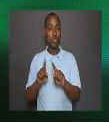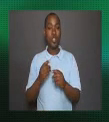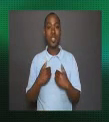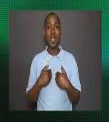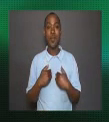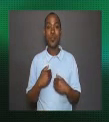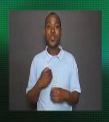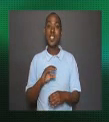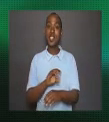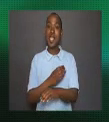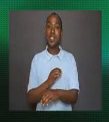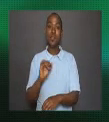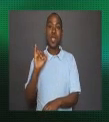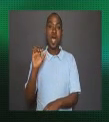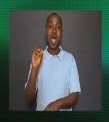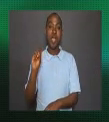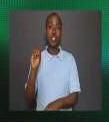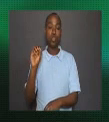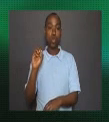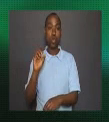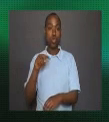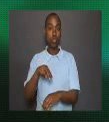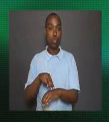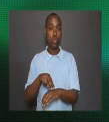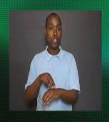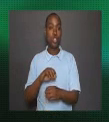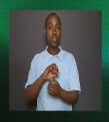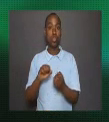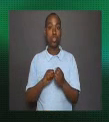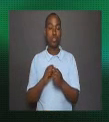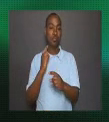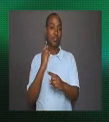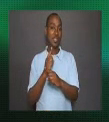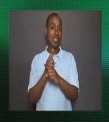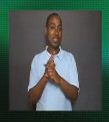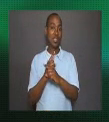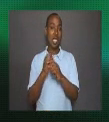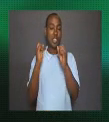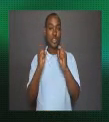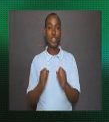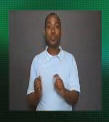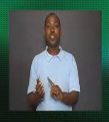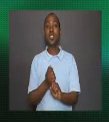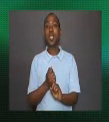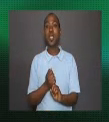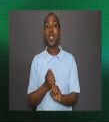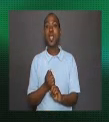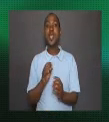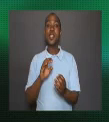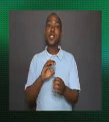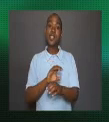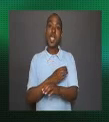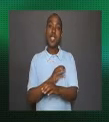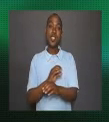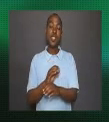isotonic solution look to be the correct shape. The cells in the